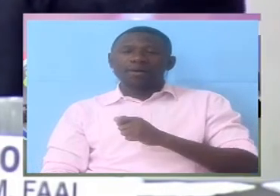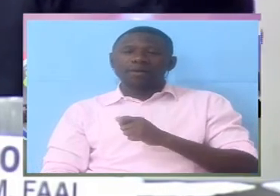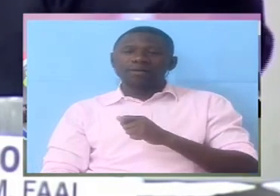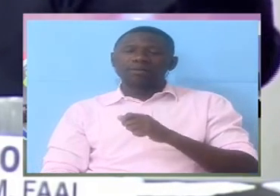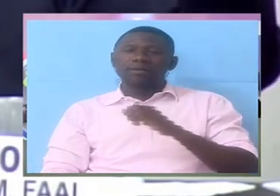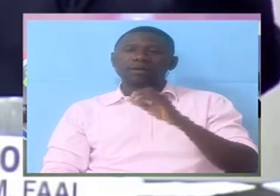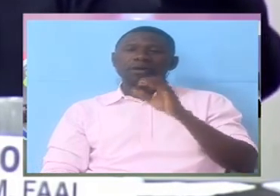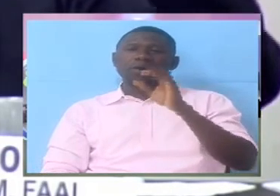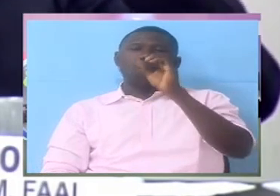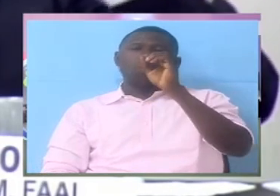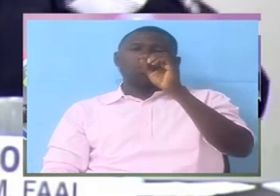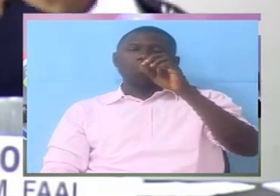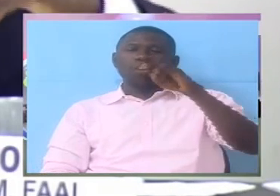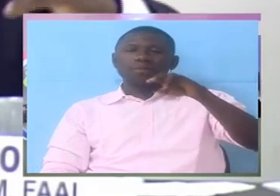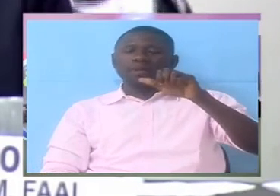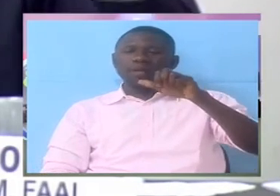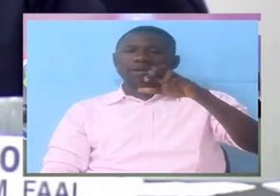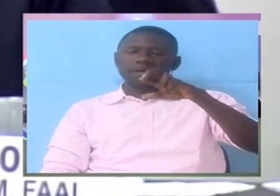Omar Diouf Damfa,